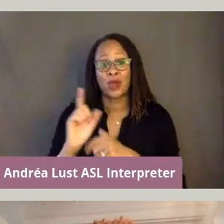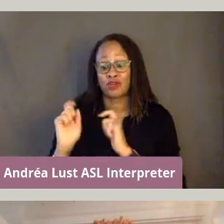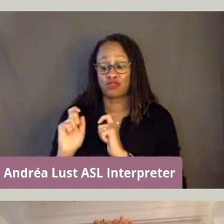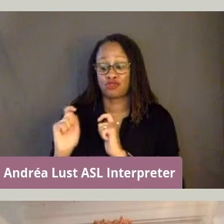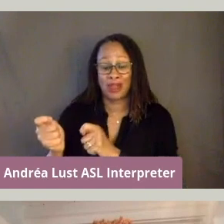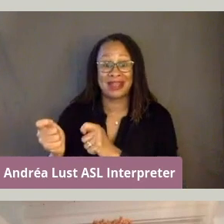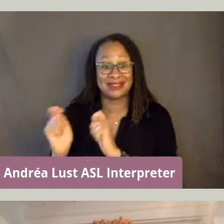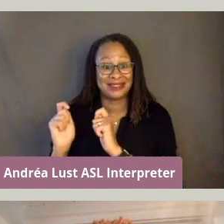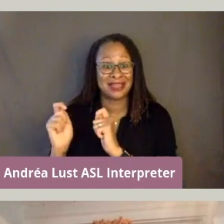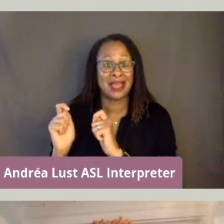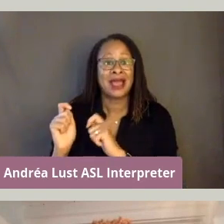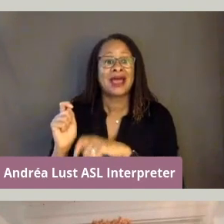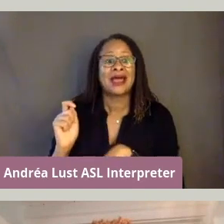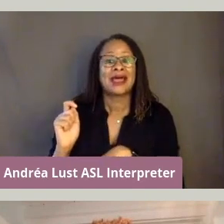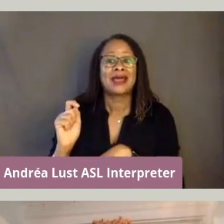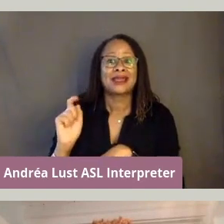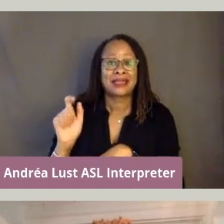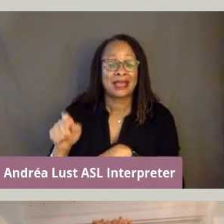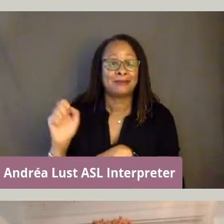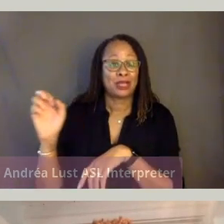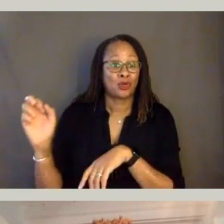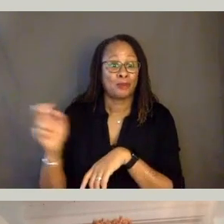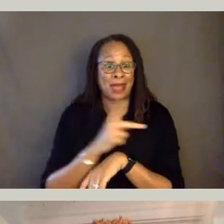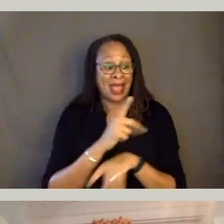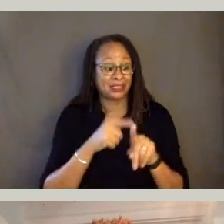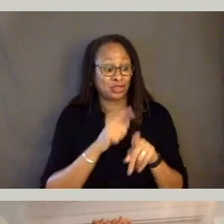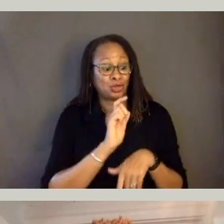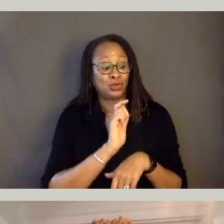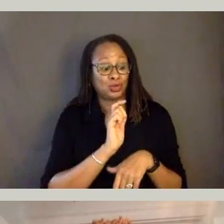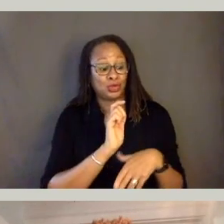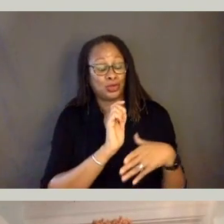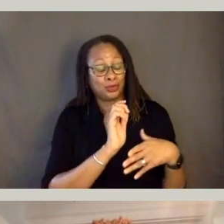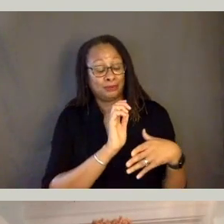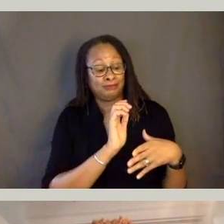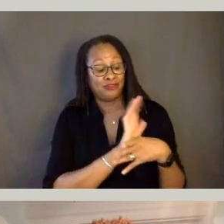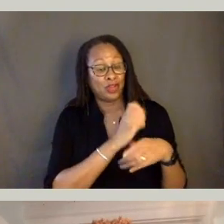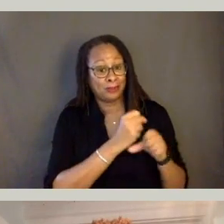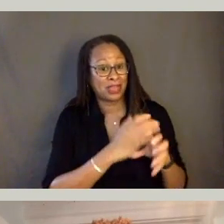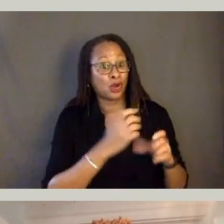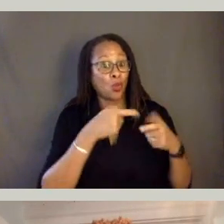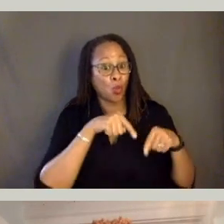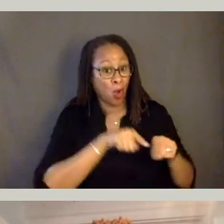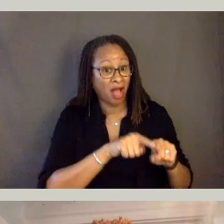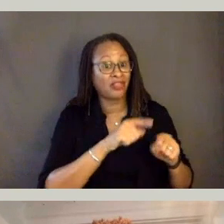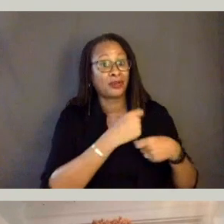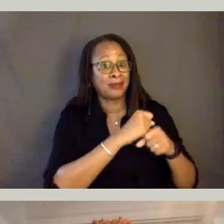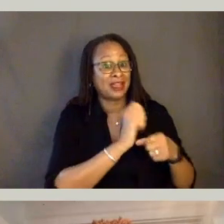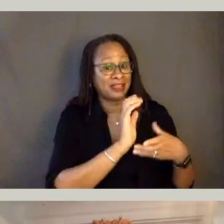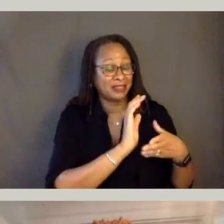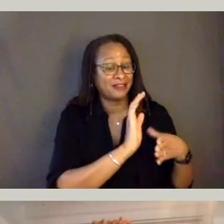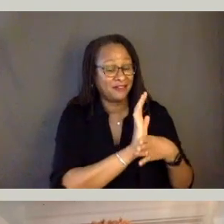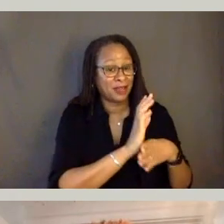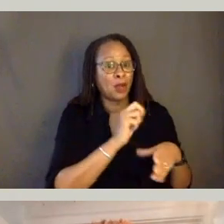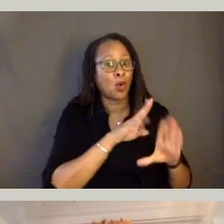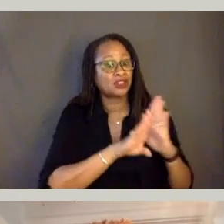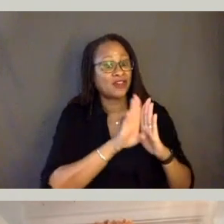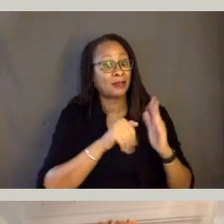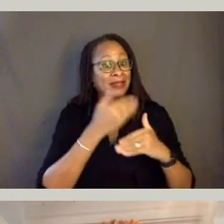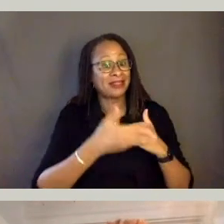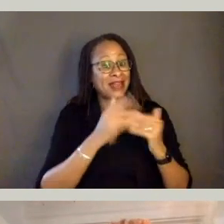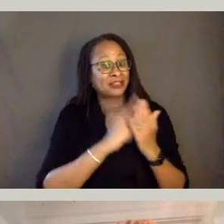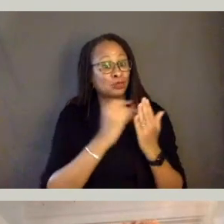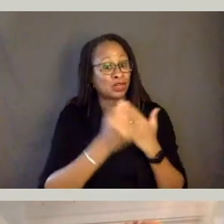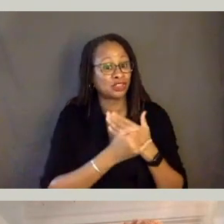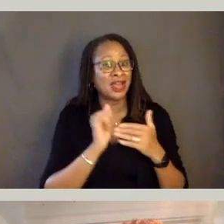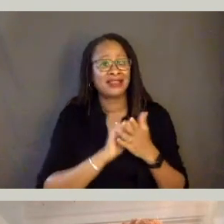either go back to the filmmaker for sustainability while they're rolling out a film and or developing their next project is a